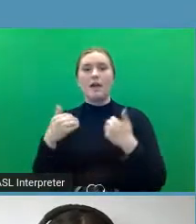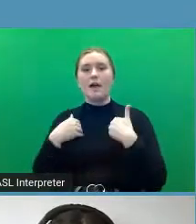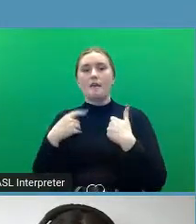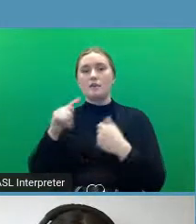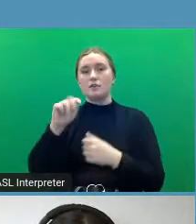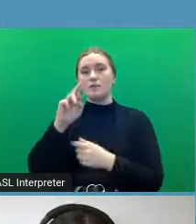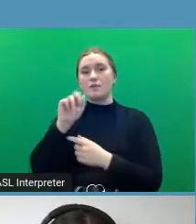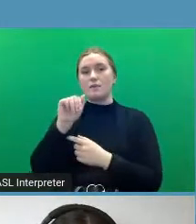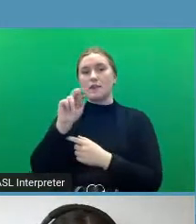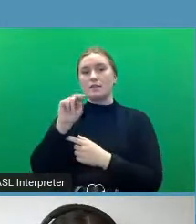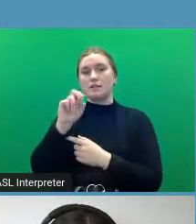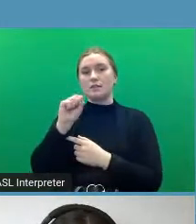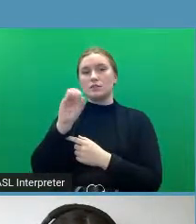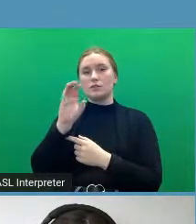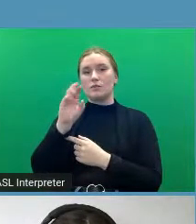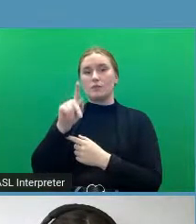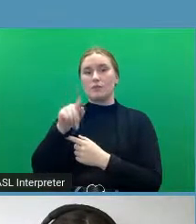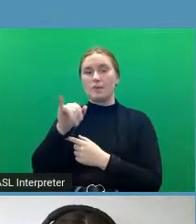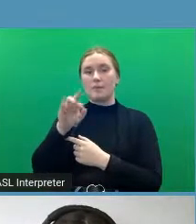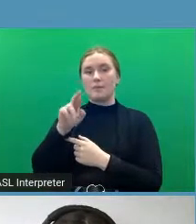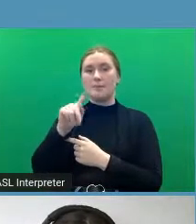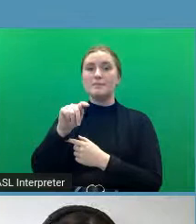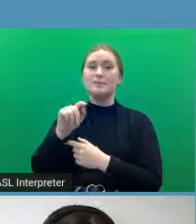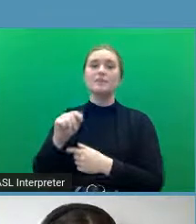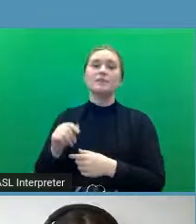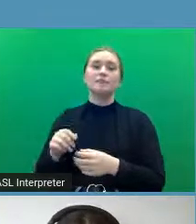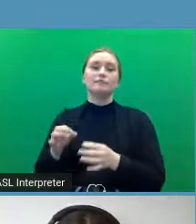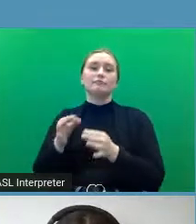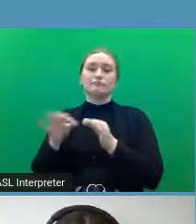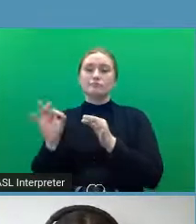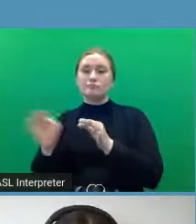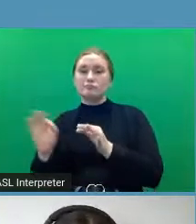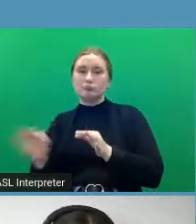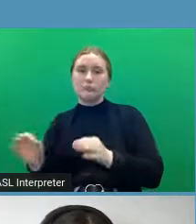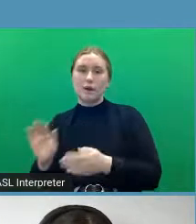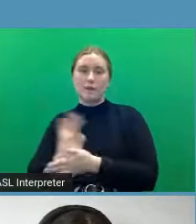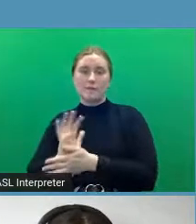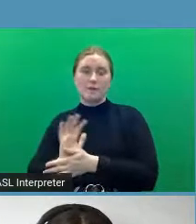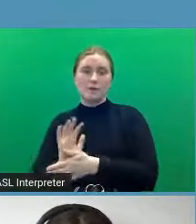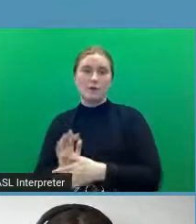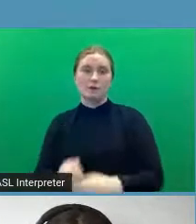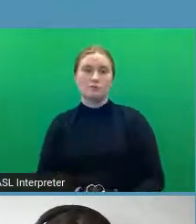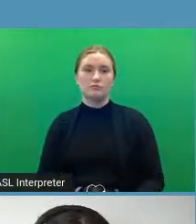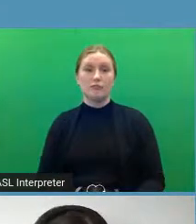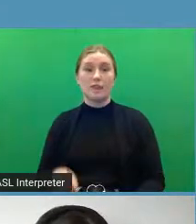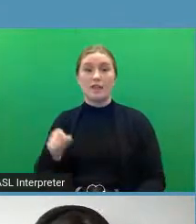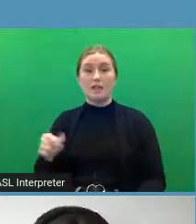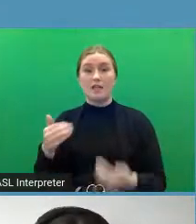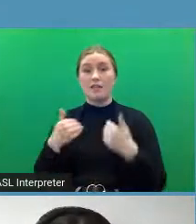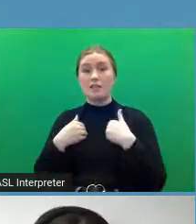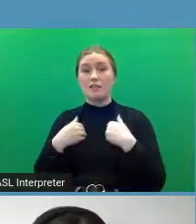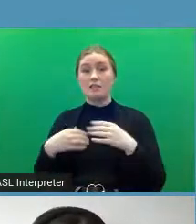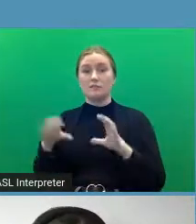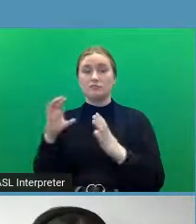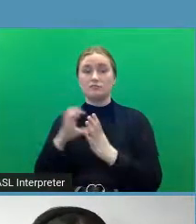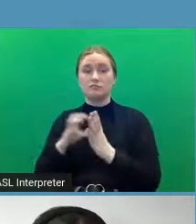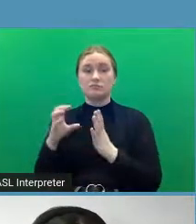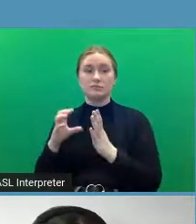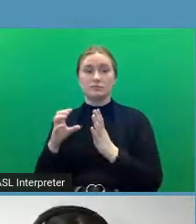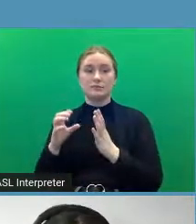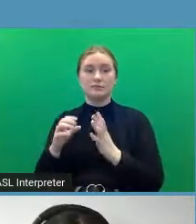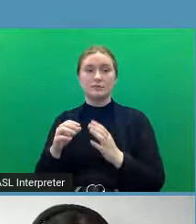the two speakers identified. And the text that is contained within this video can be read at any